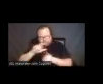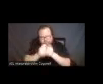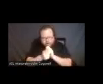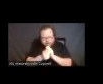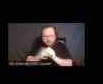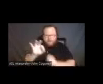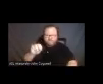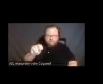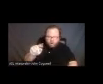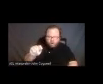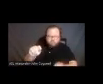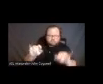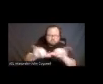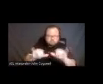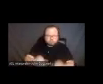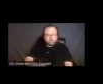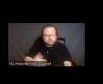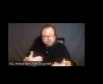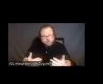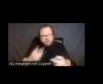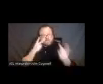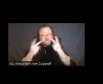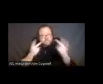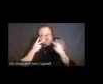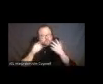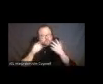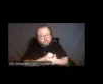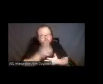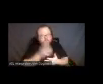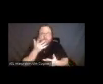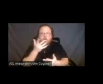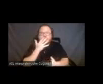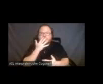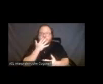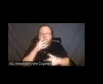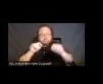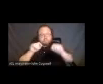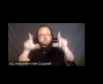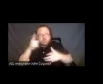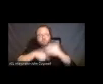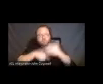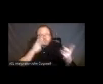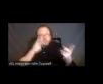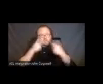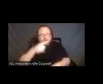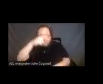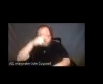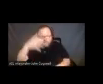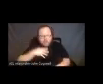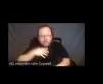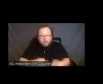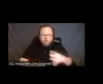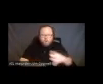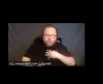size, and a view page option, to adjust the color contrast, like what we're viewing now, black on white, or white on black. Each